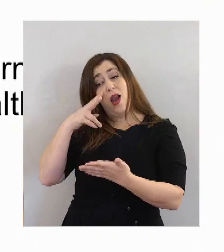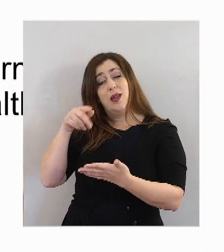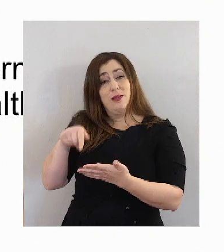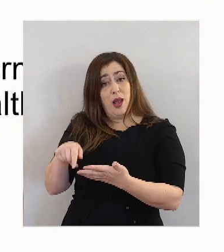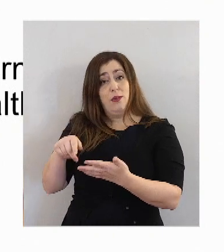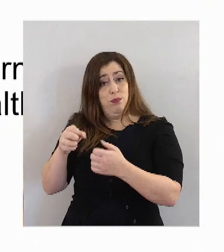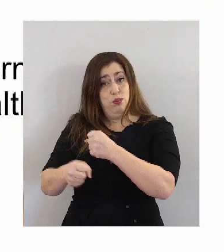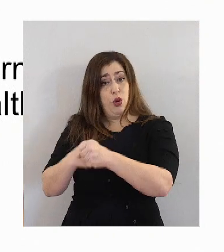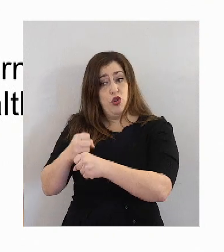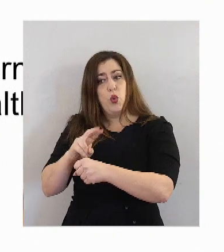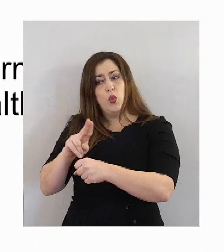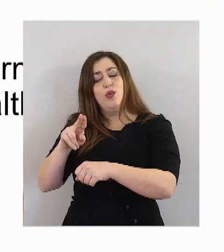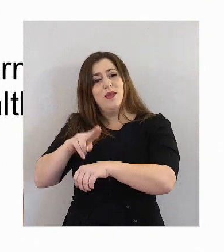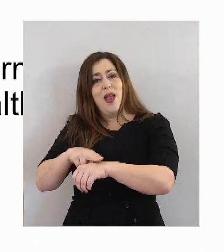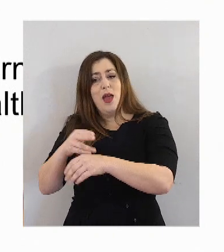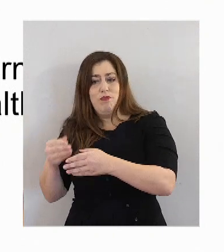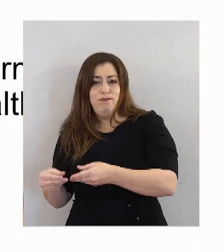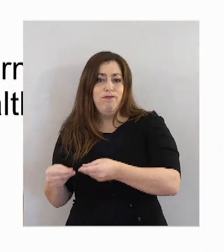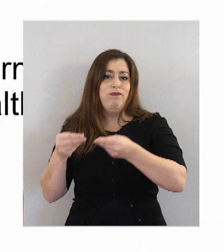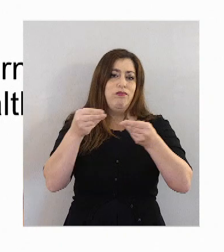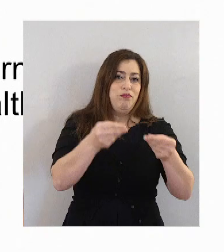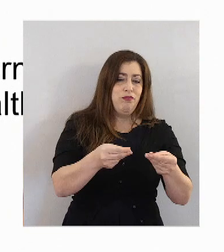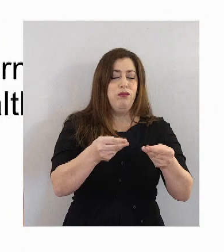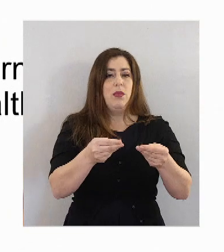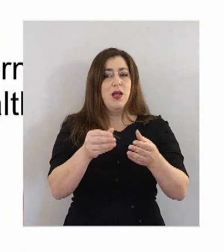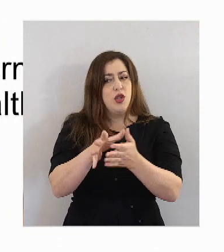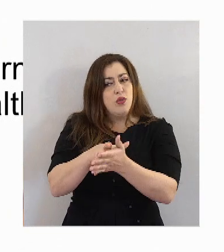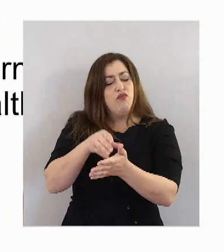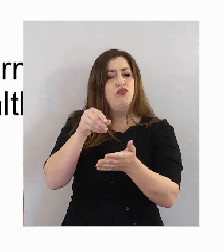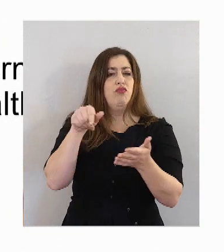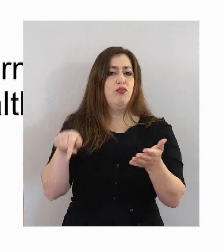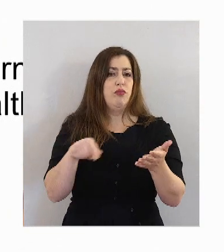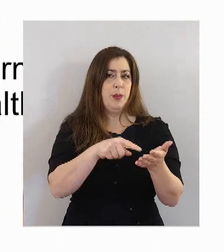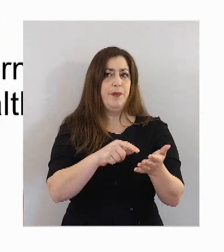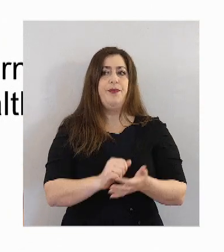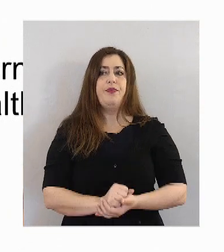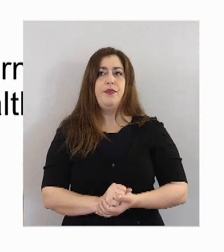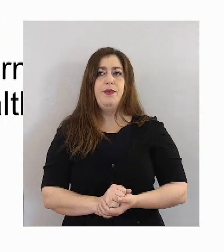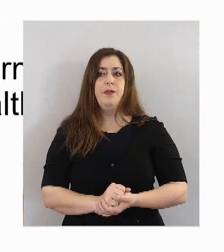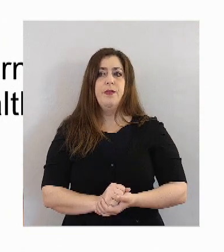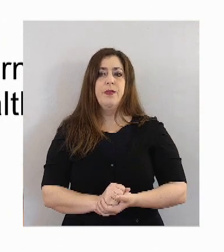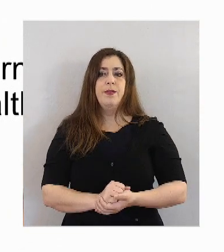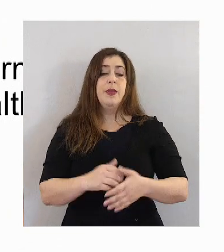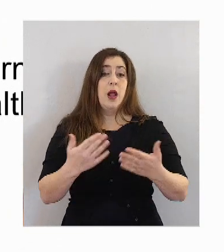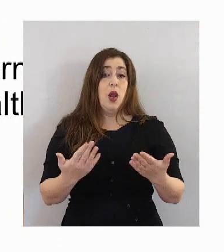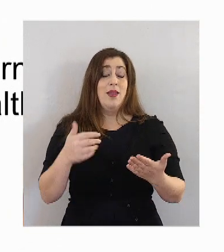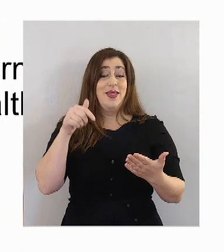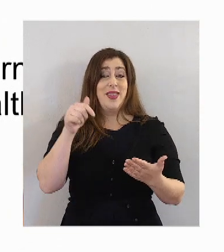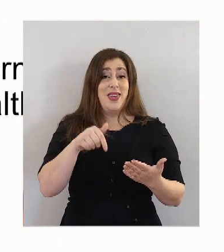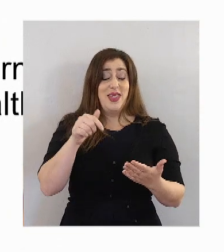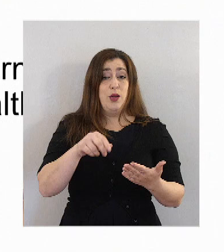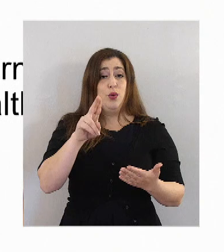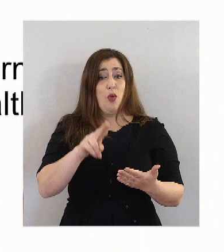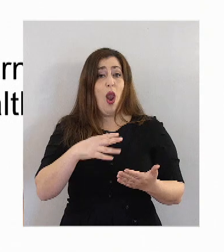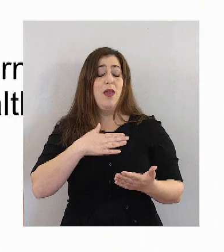theme was, as has already been mentioned, also guided and influenced by Malta's LGBTIQ equality strategy and action